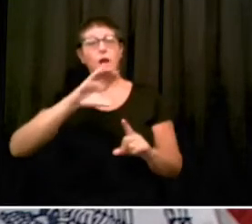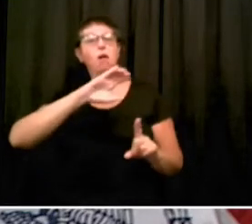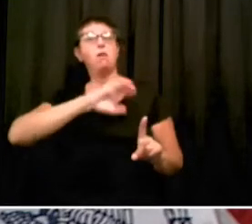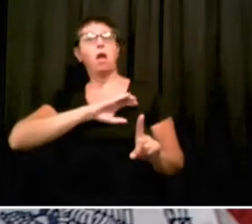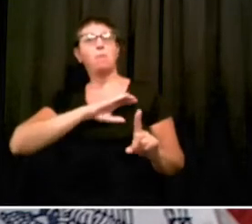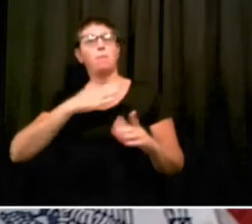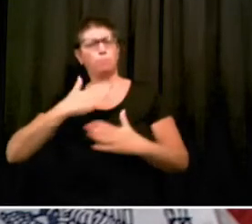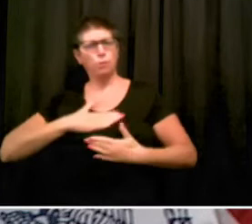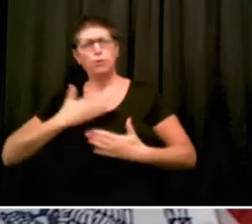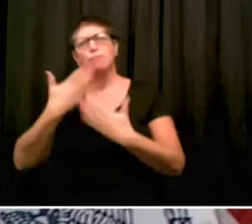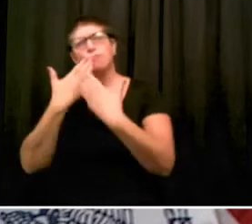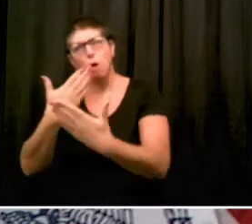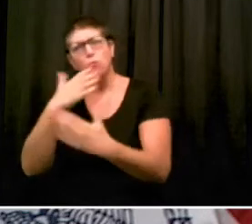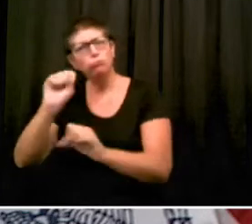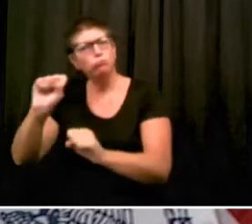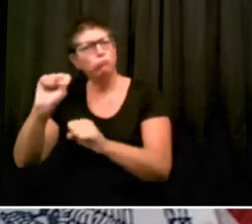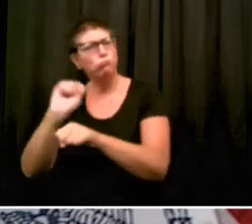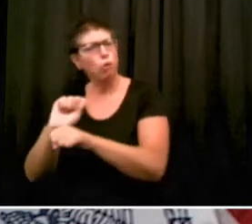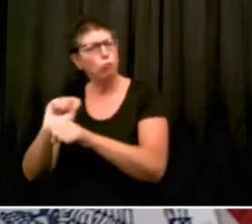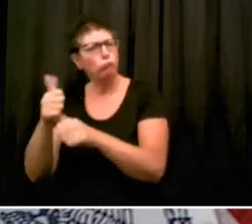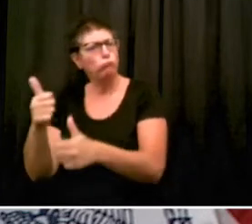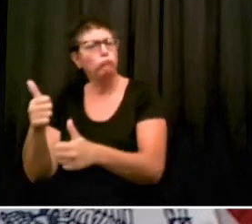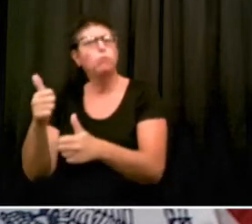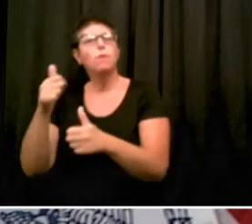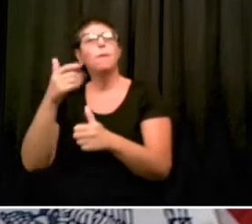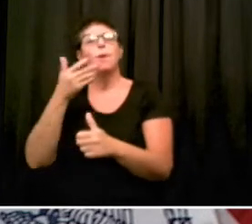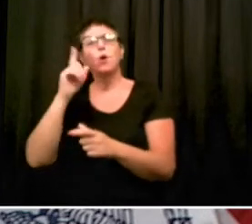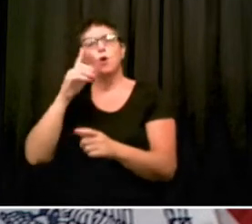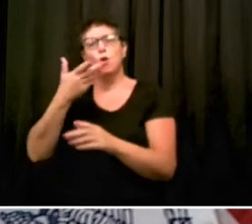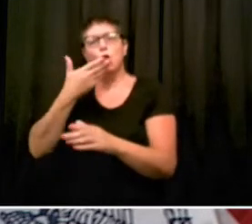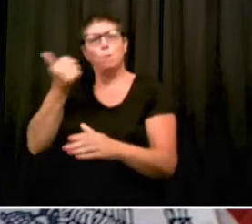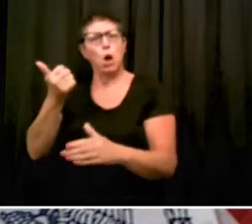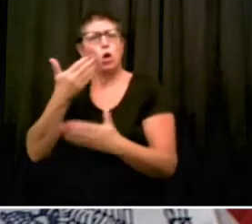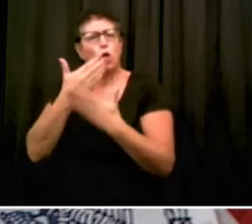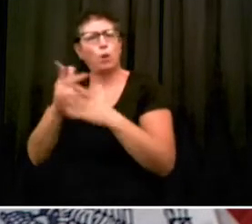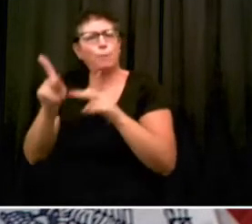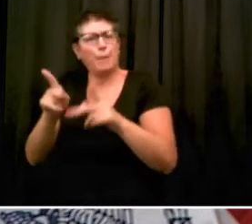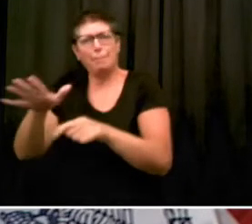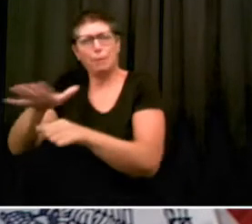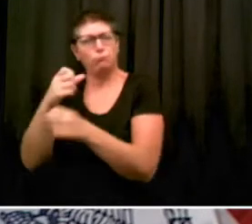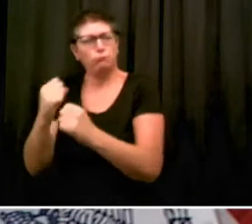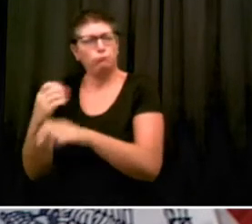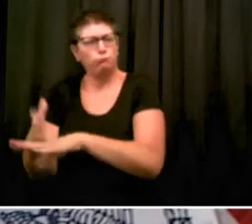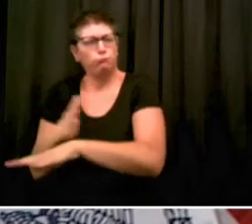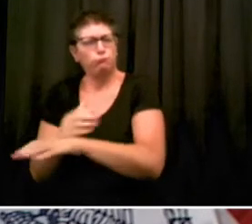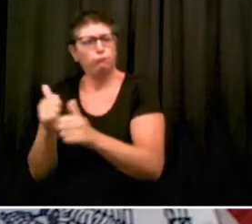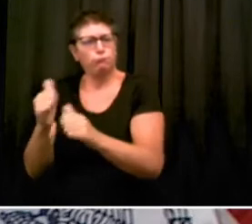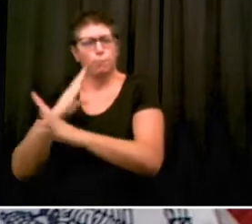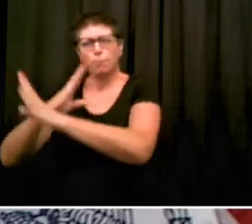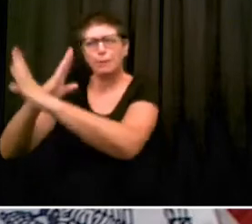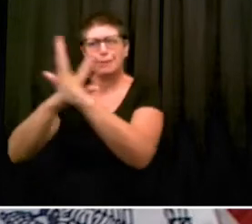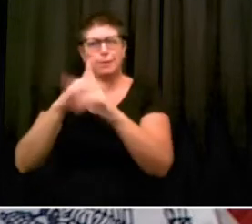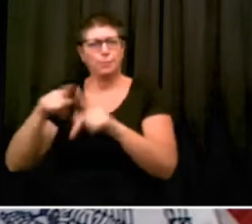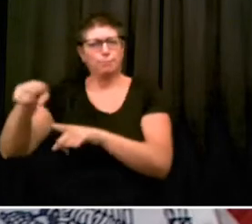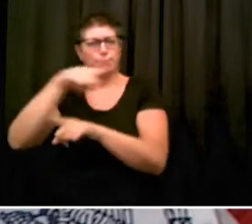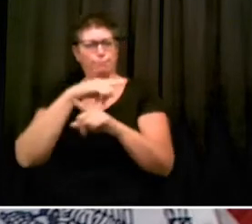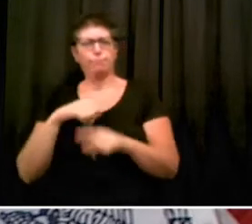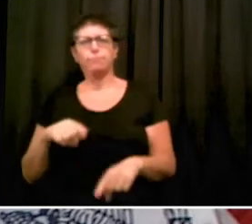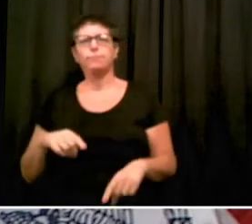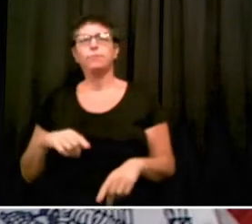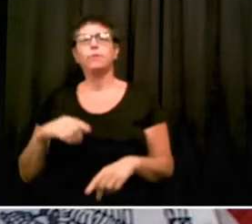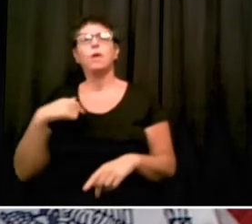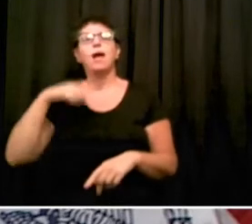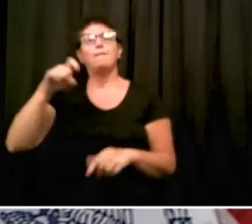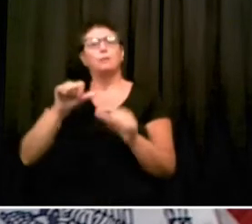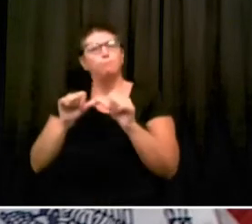reason. They want to help people, they want to protect people. We need to make sure that the culture of policing continues to improve as well, to